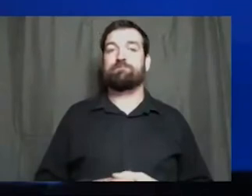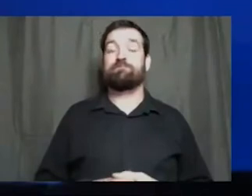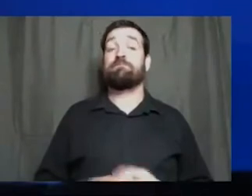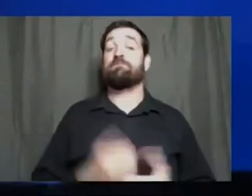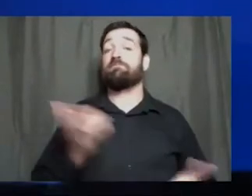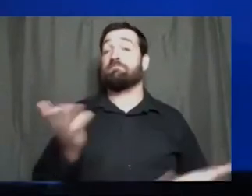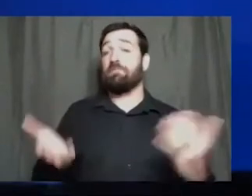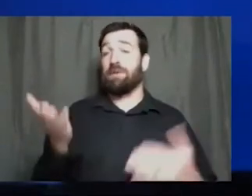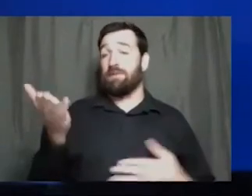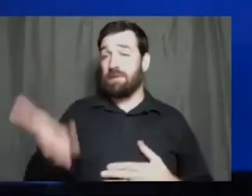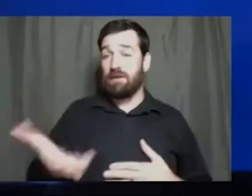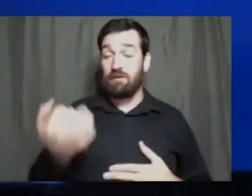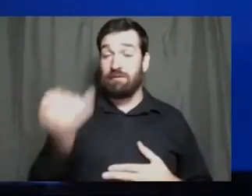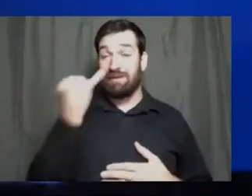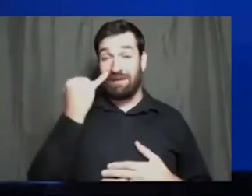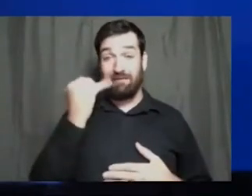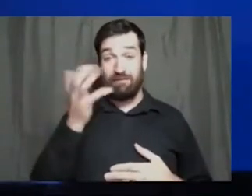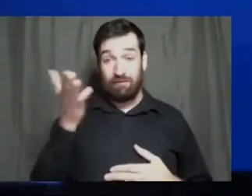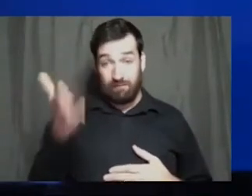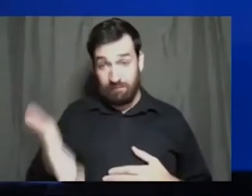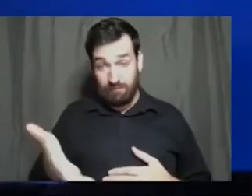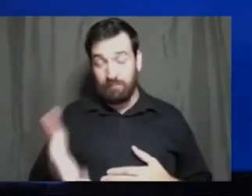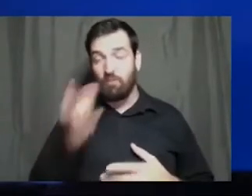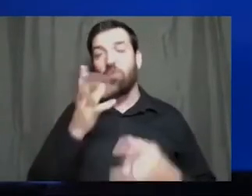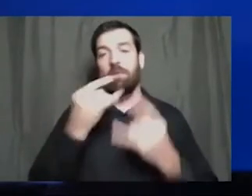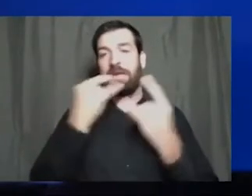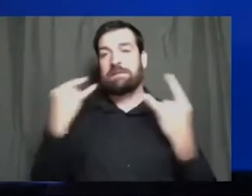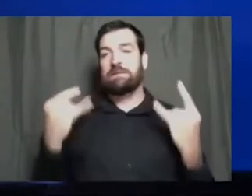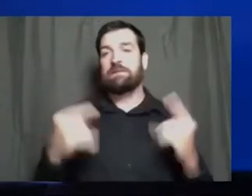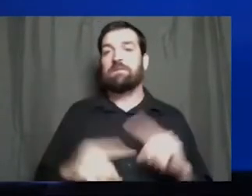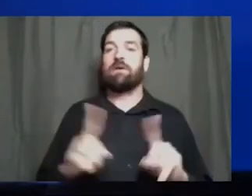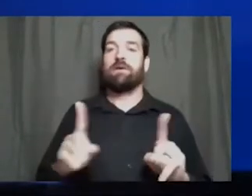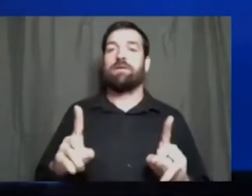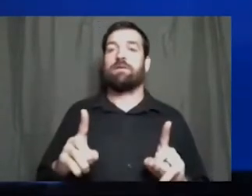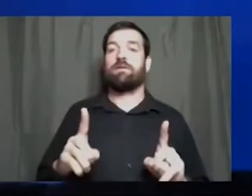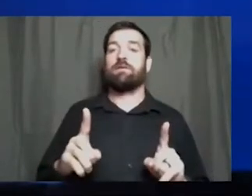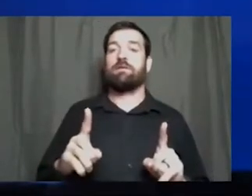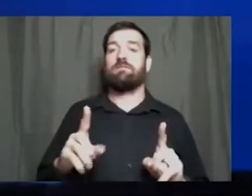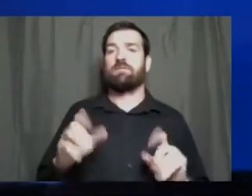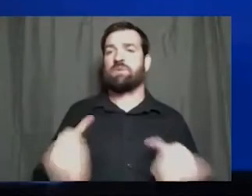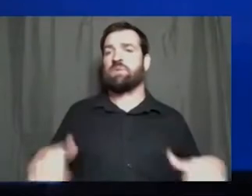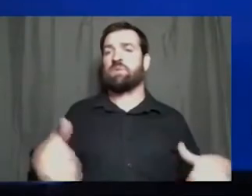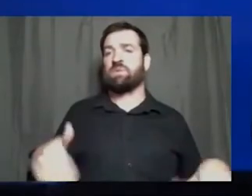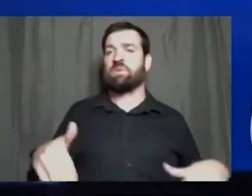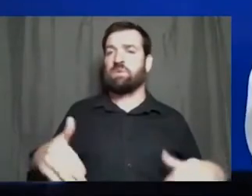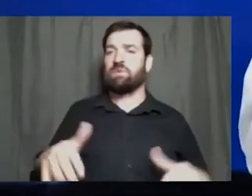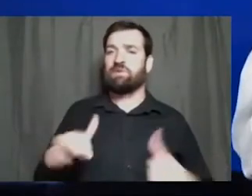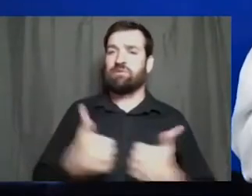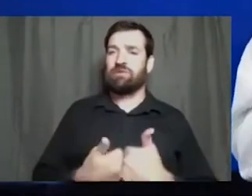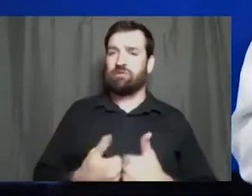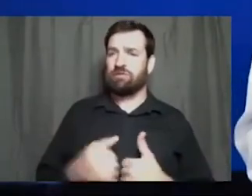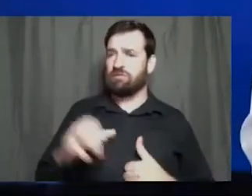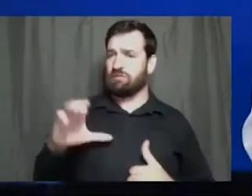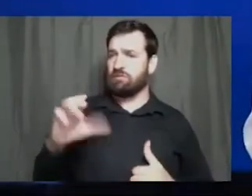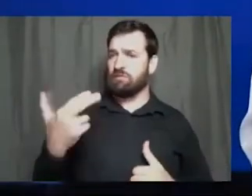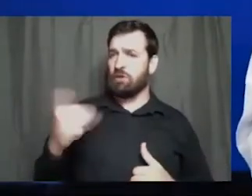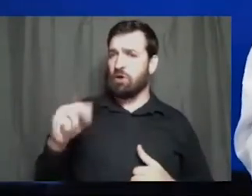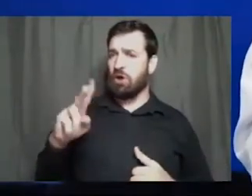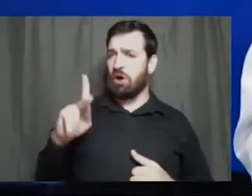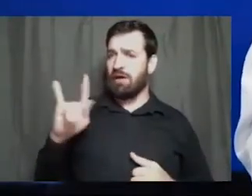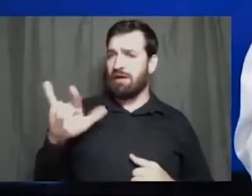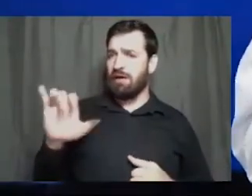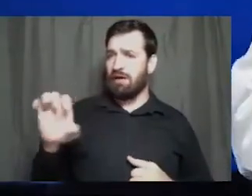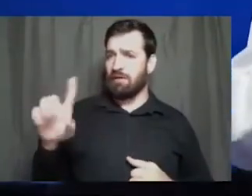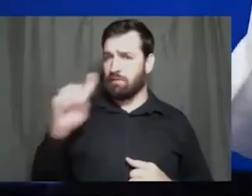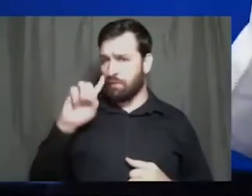going to have a mask on. But I think that's a challenging question, Hawkeye. Yeah. What would you do about it? If you're outside, now clearly if